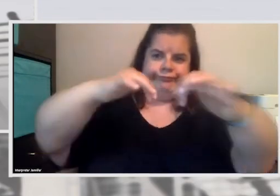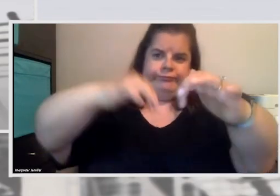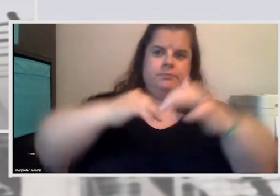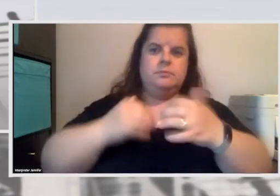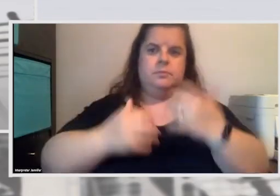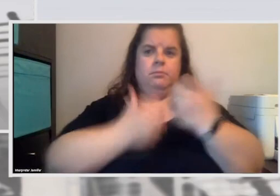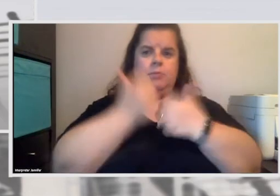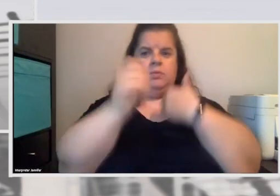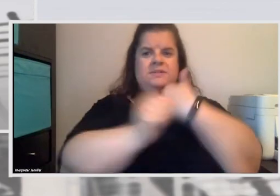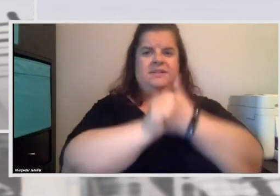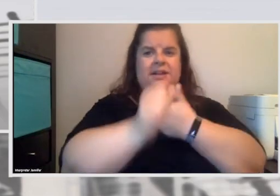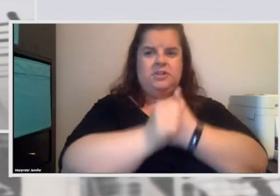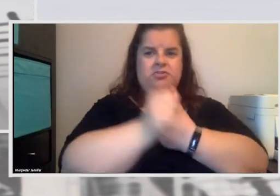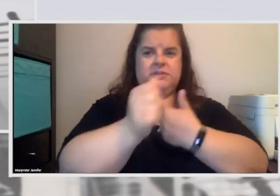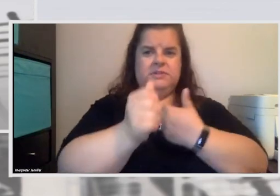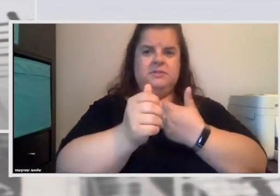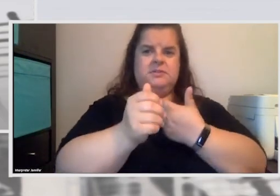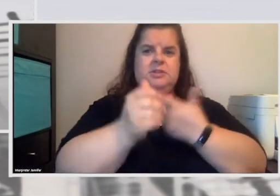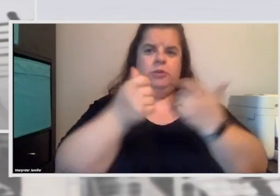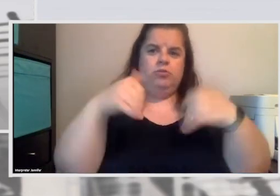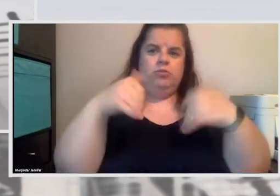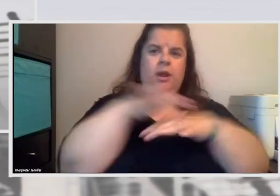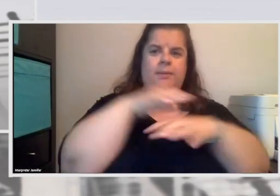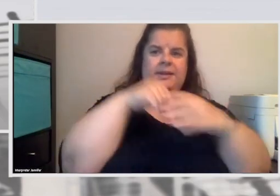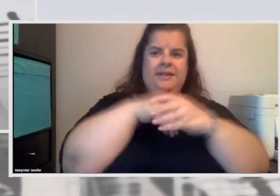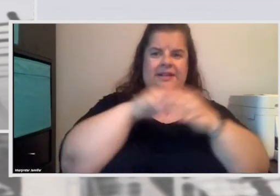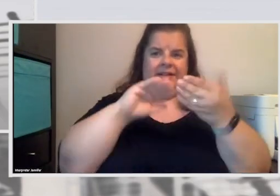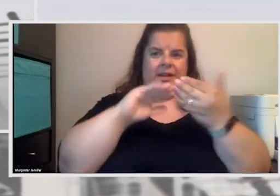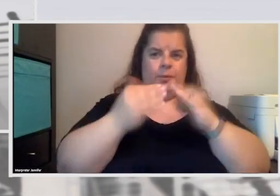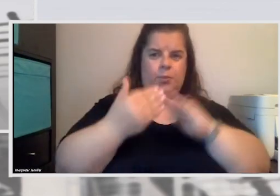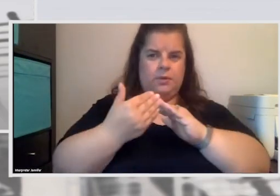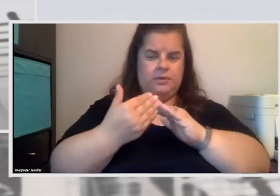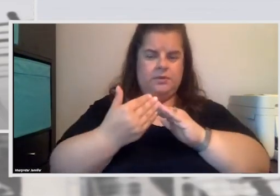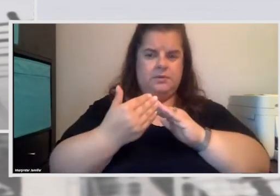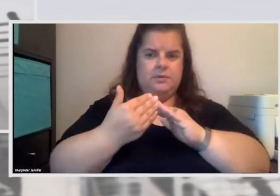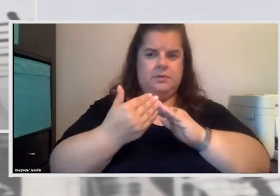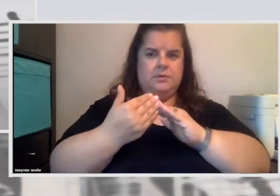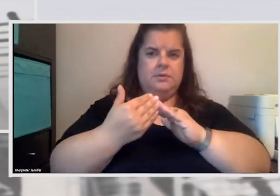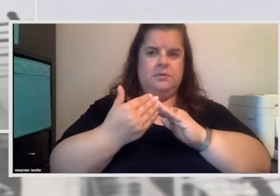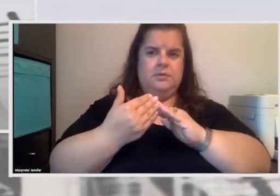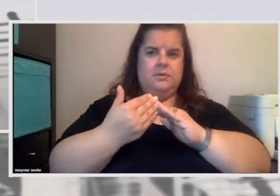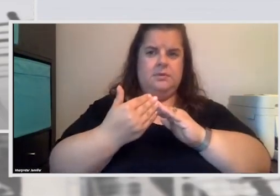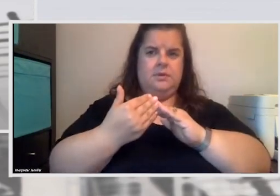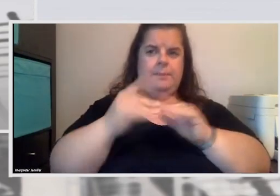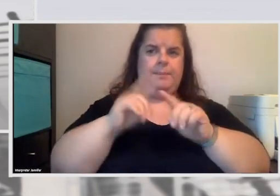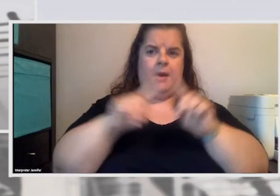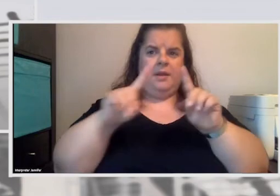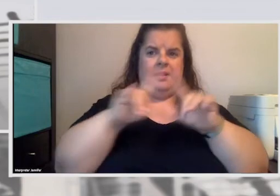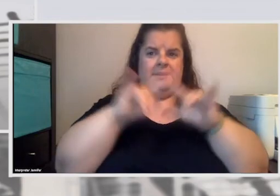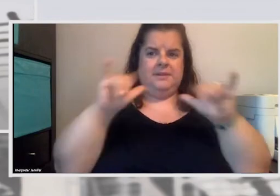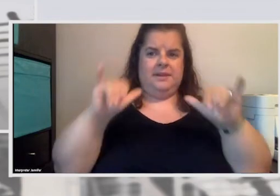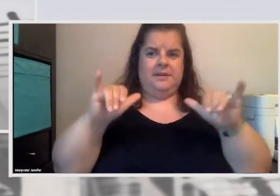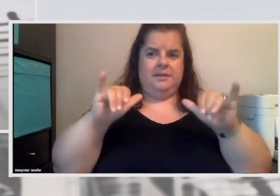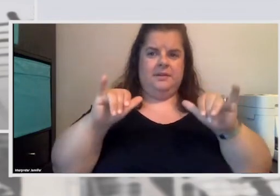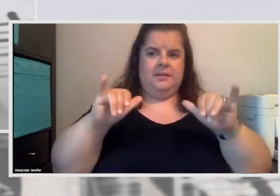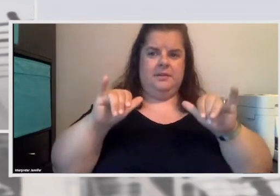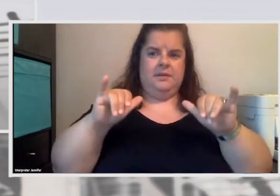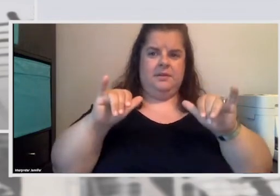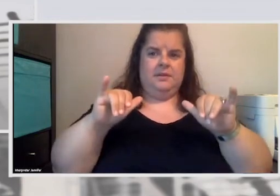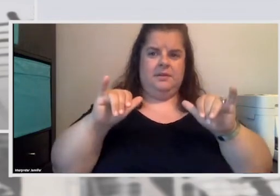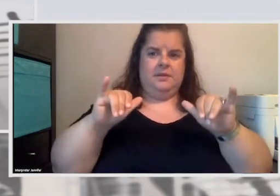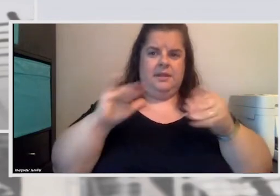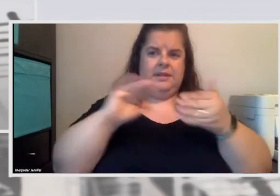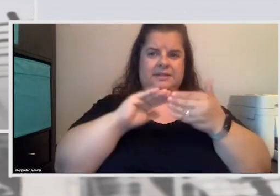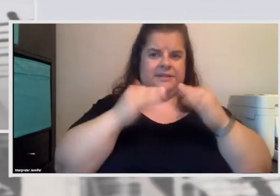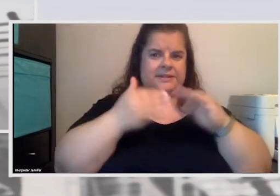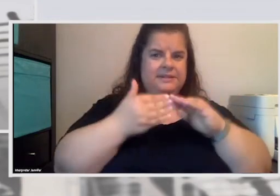dangerous properties in the community. But at the same time, the city is finding private